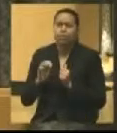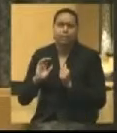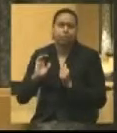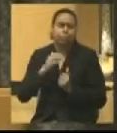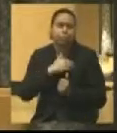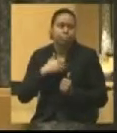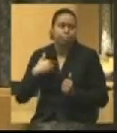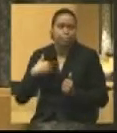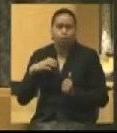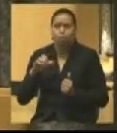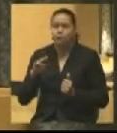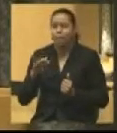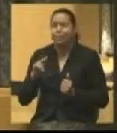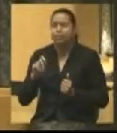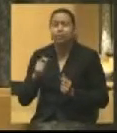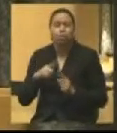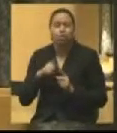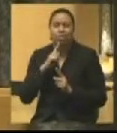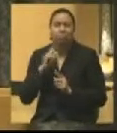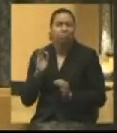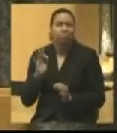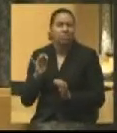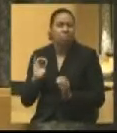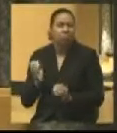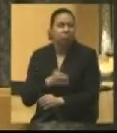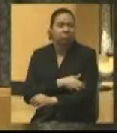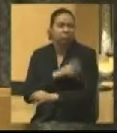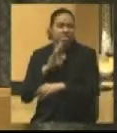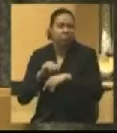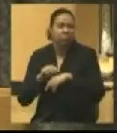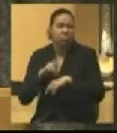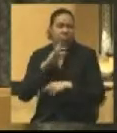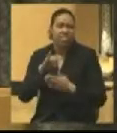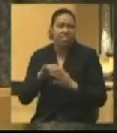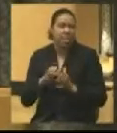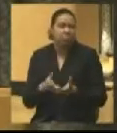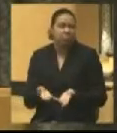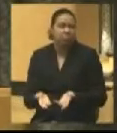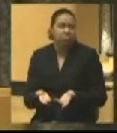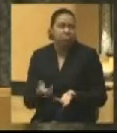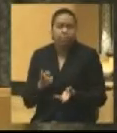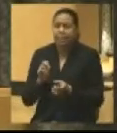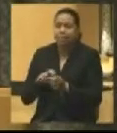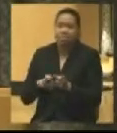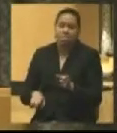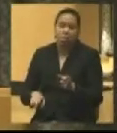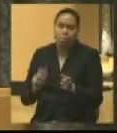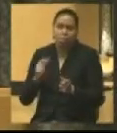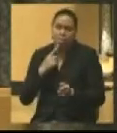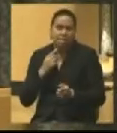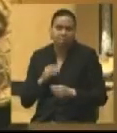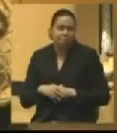members of the cabinet, but he's kind of a non-entity in that cabinet. So yeah, he resigned, but nobody missed him. Yeah, only